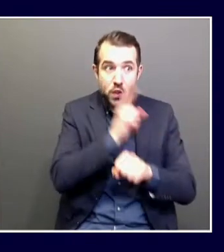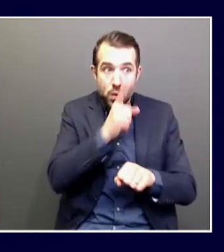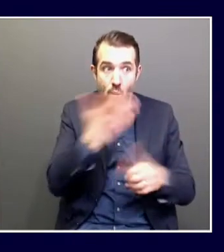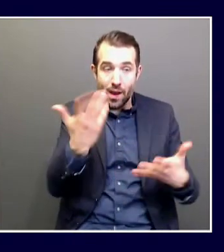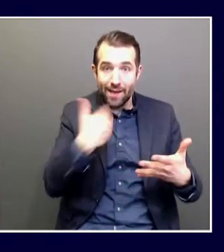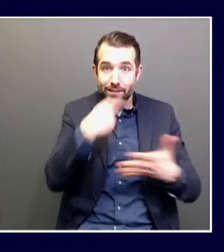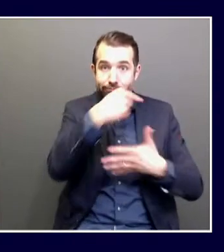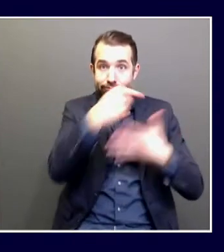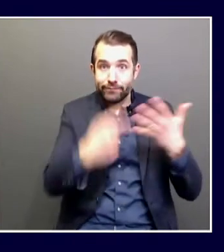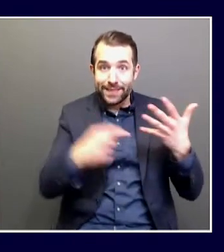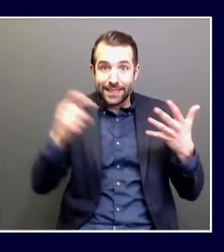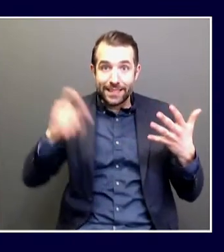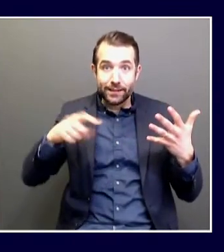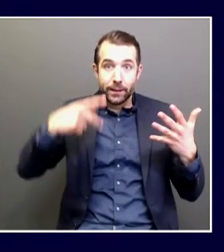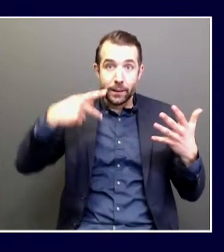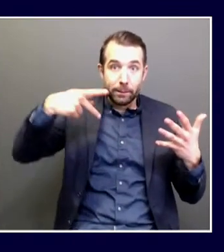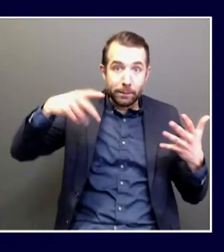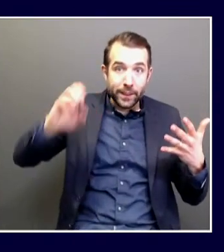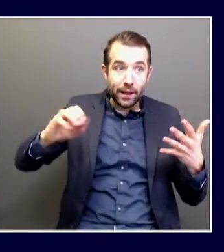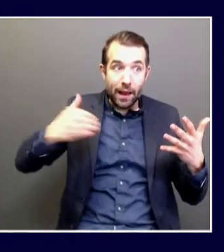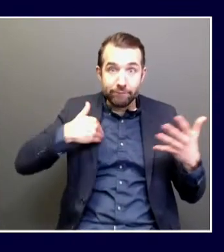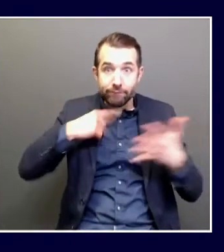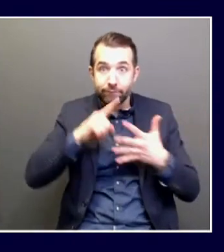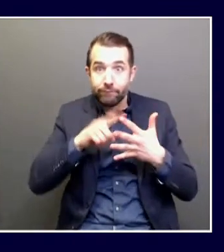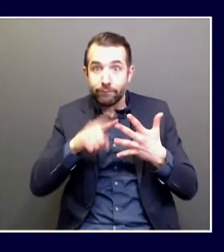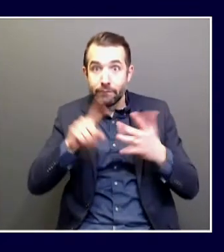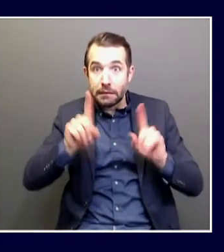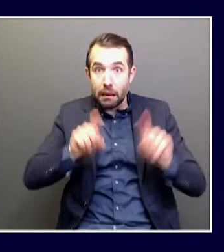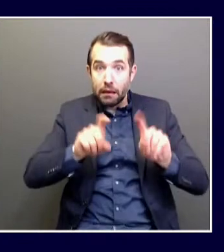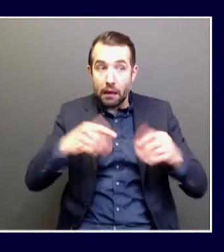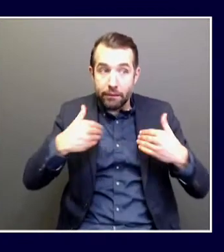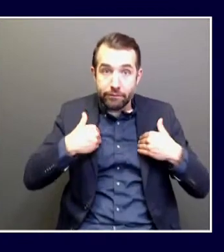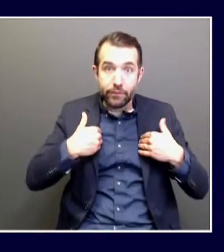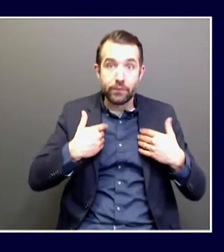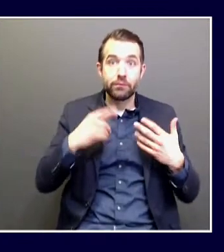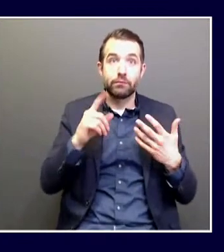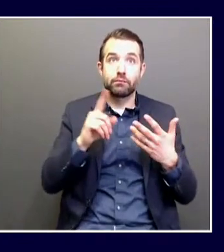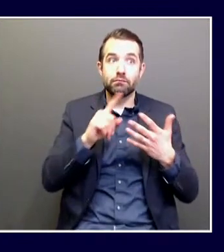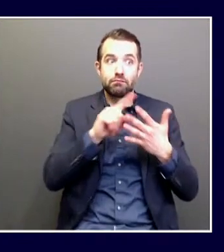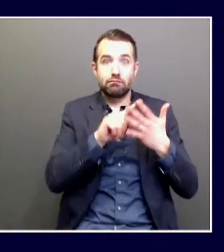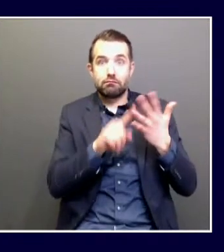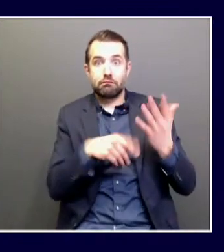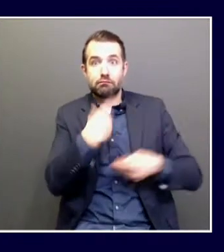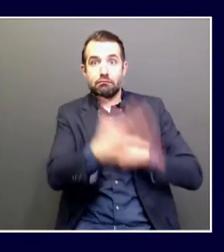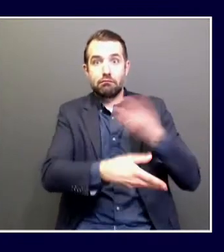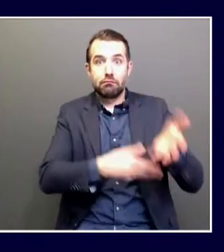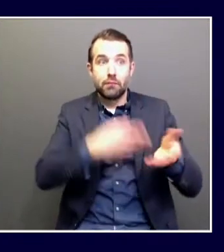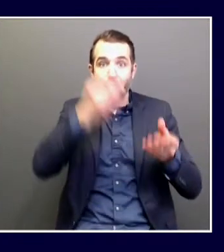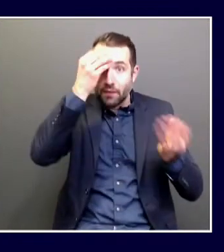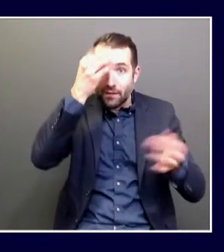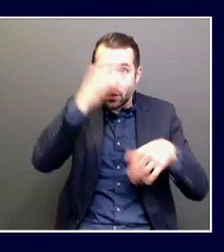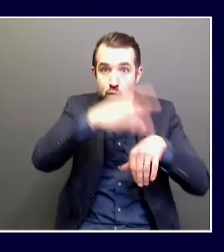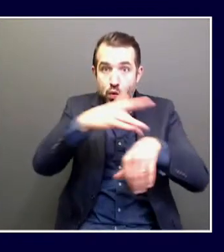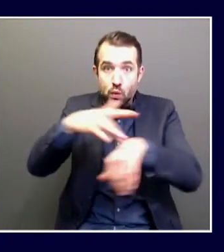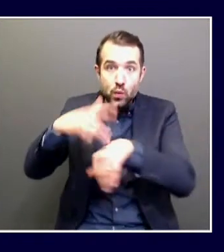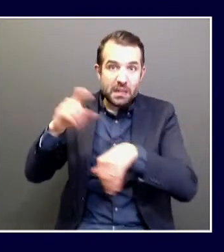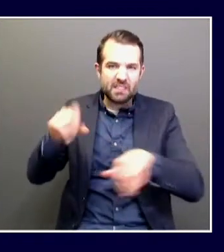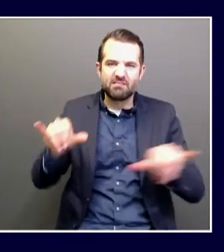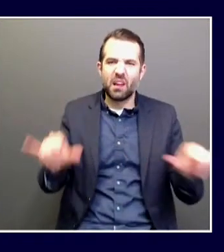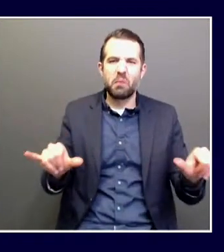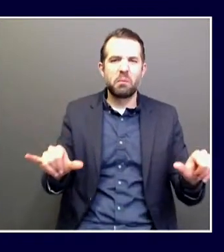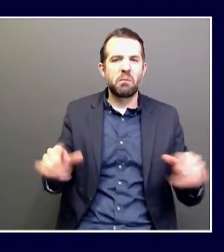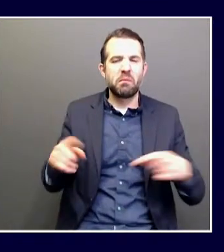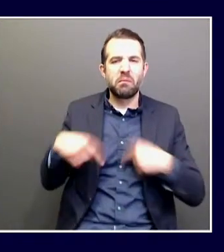from a PPE perspective, a testing perspective, as well as an infection control perspective. So that work and our role there has